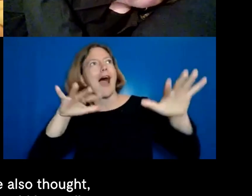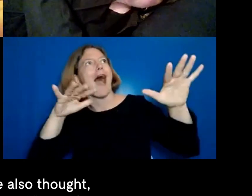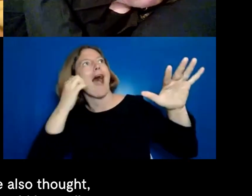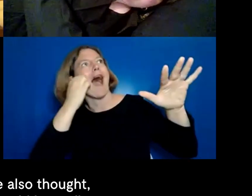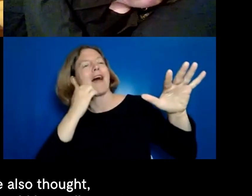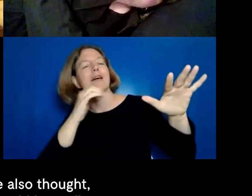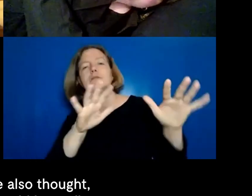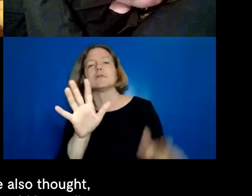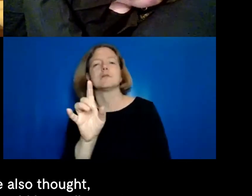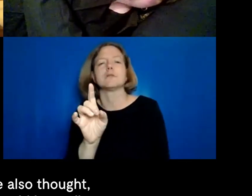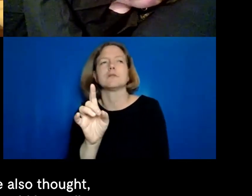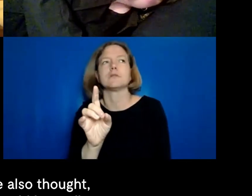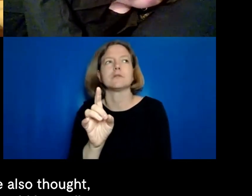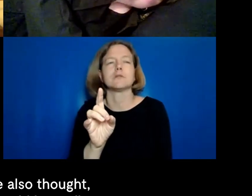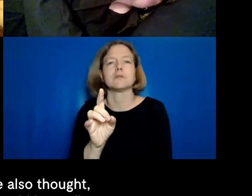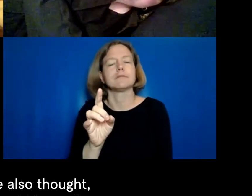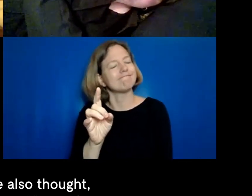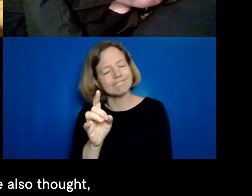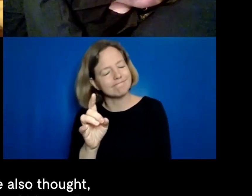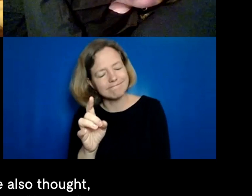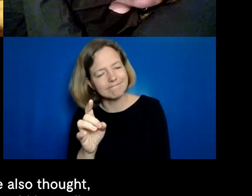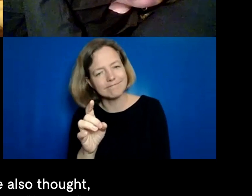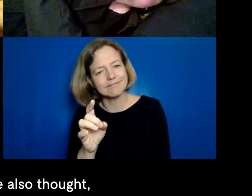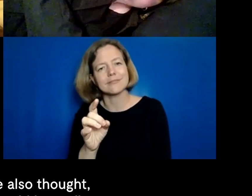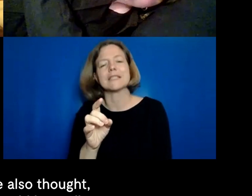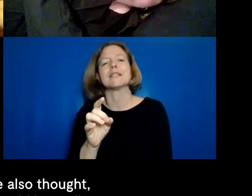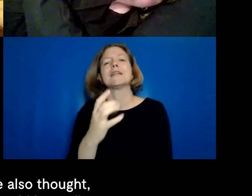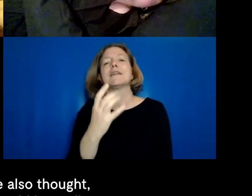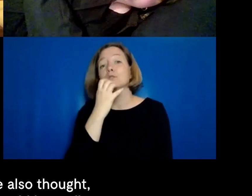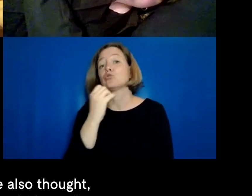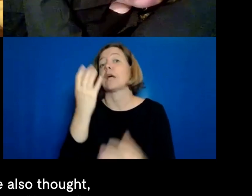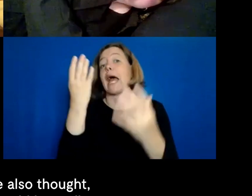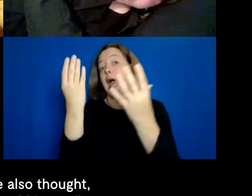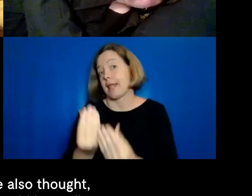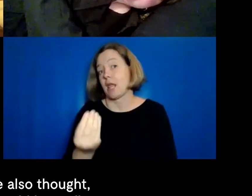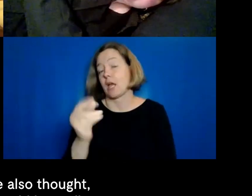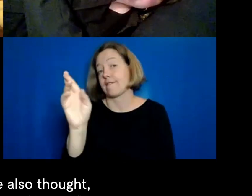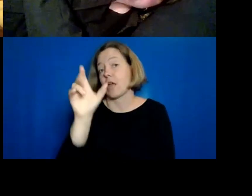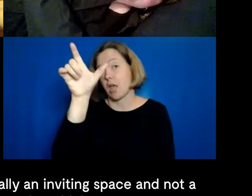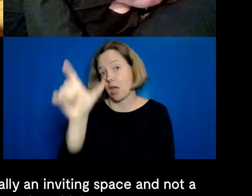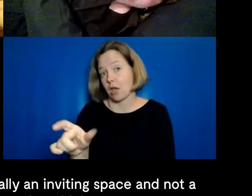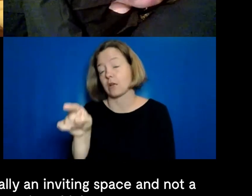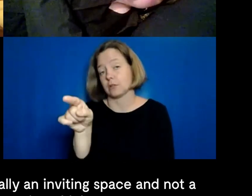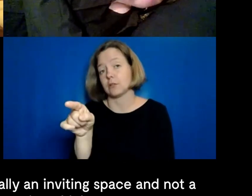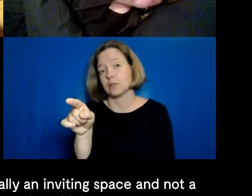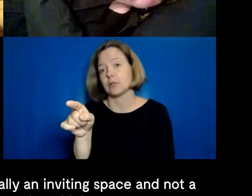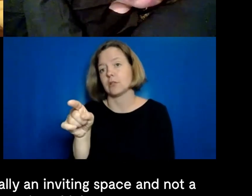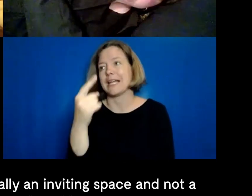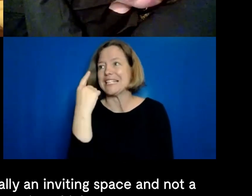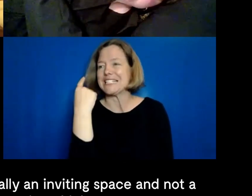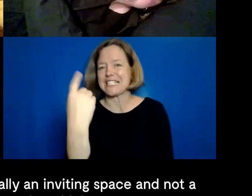but where we also thought, okay, this person would be really great to